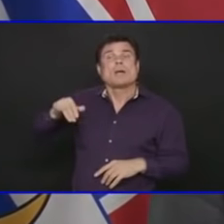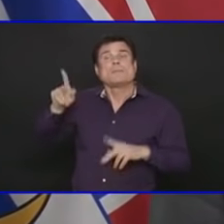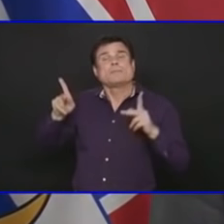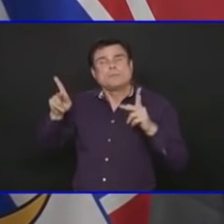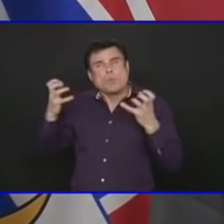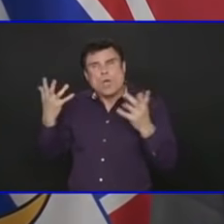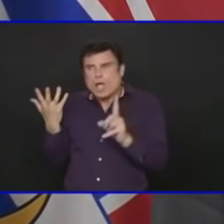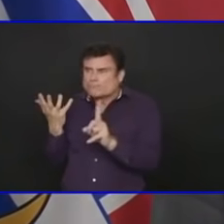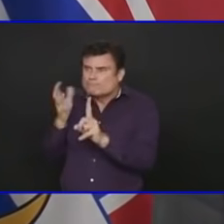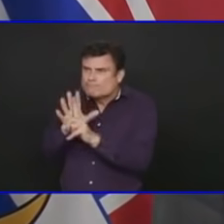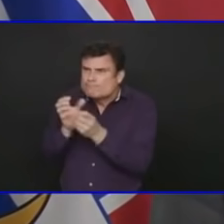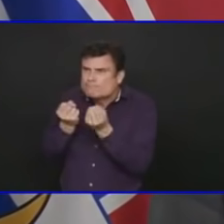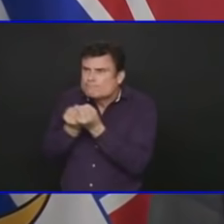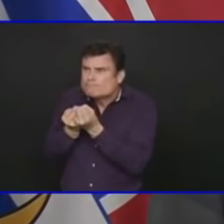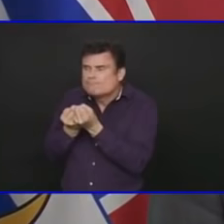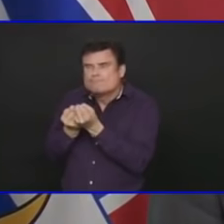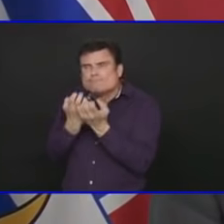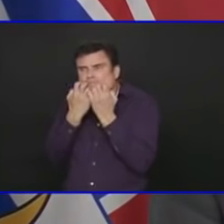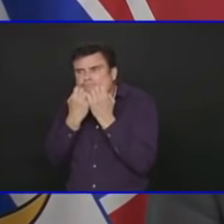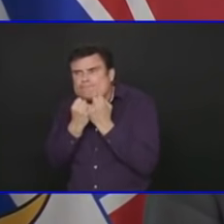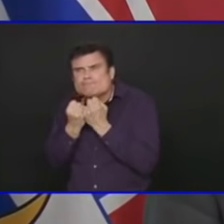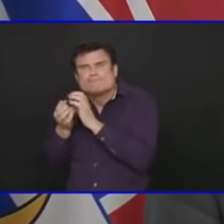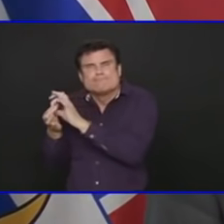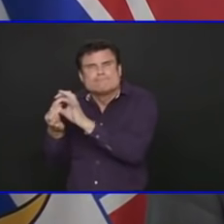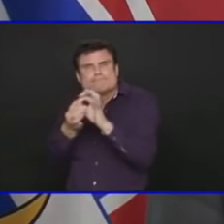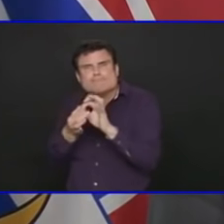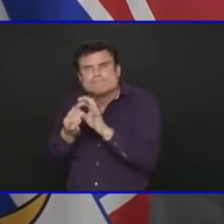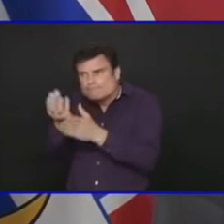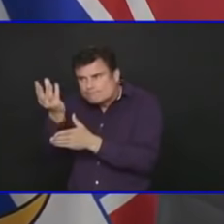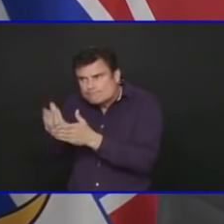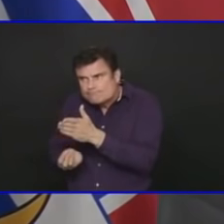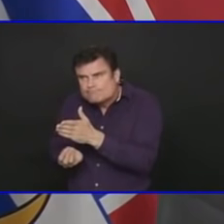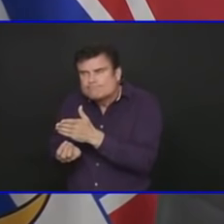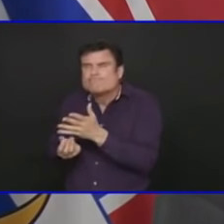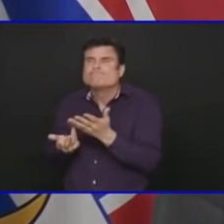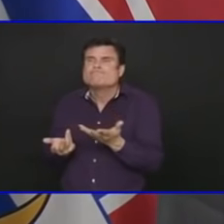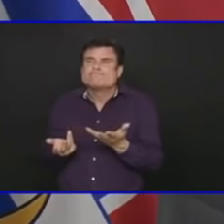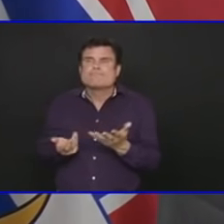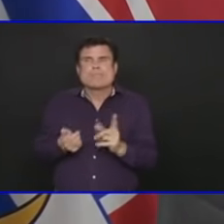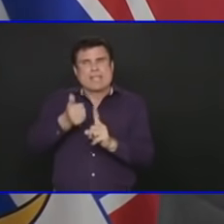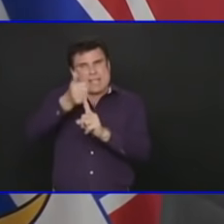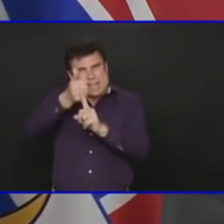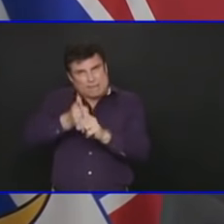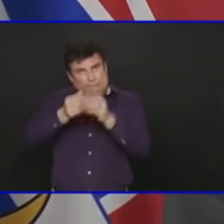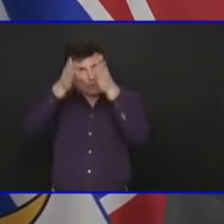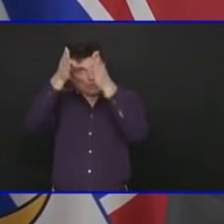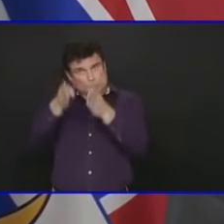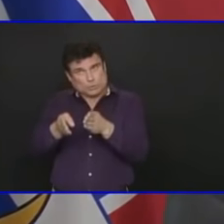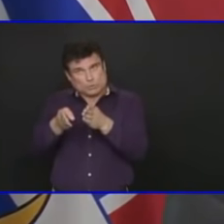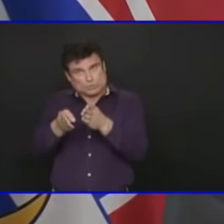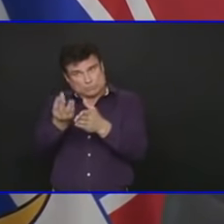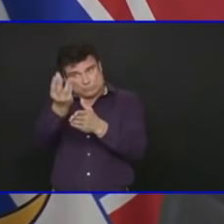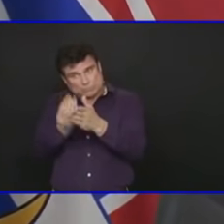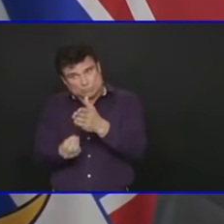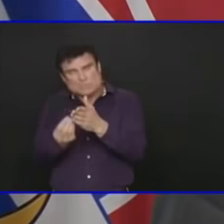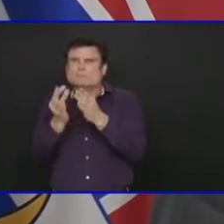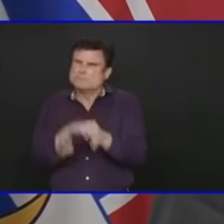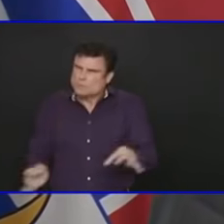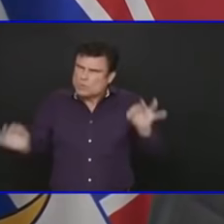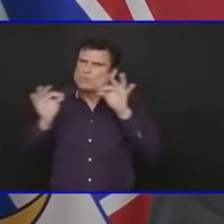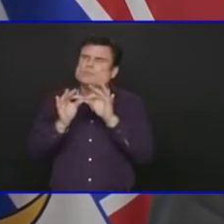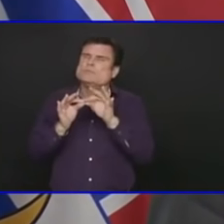individual and the value of all individuals, and we put that at the top of our interest every day when we deal